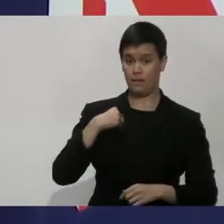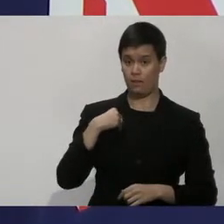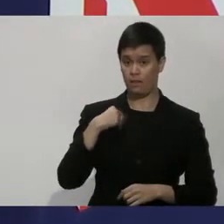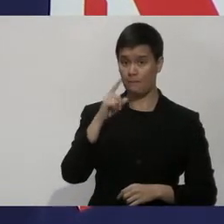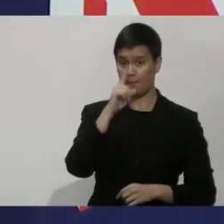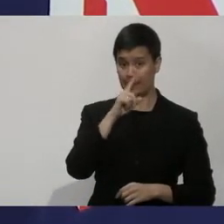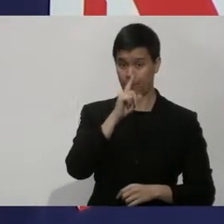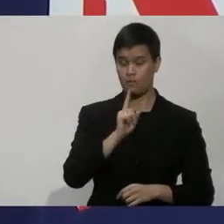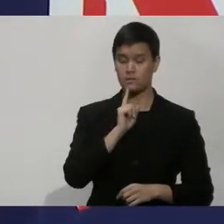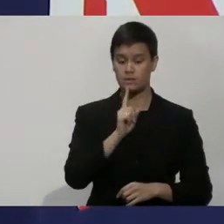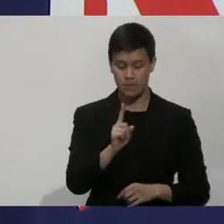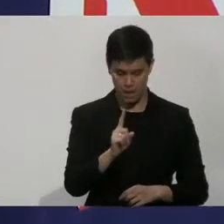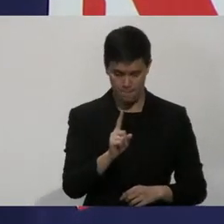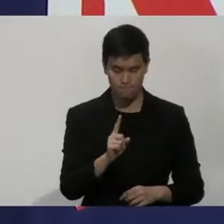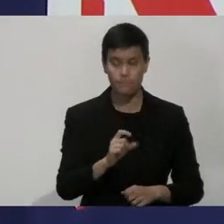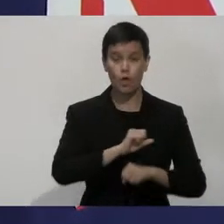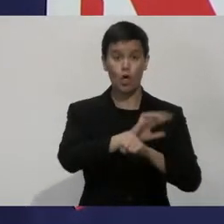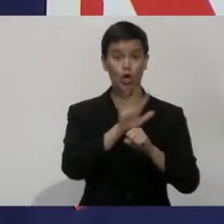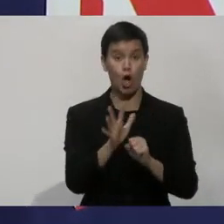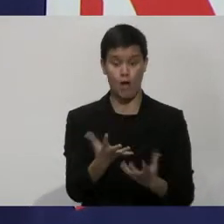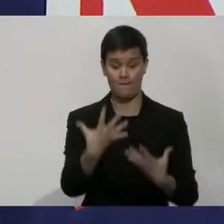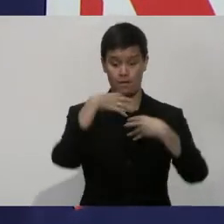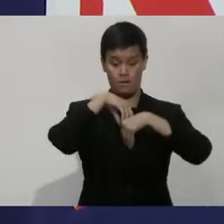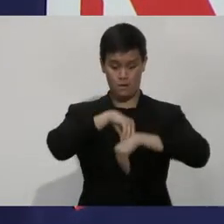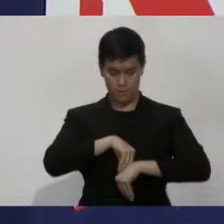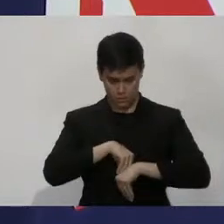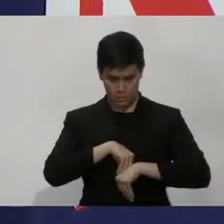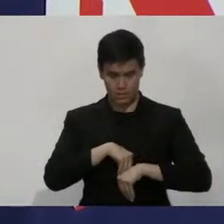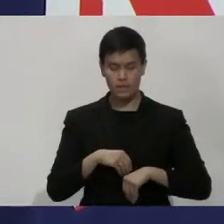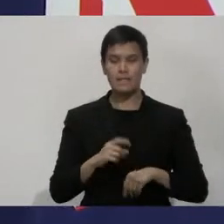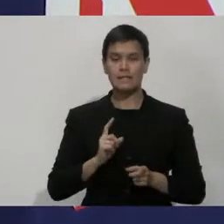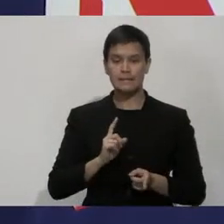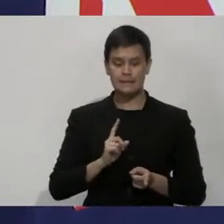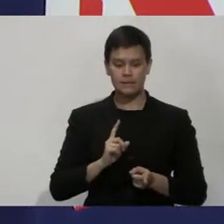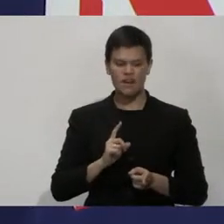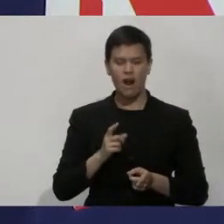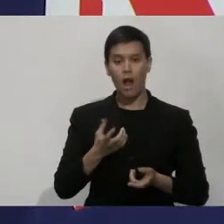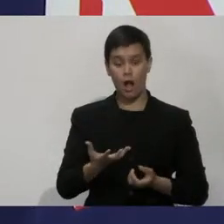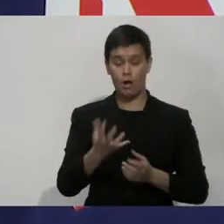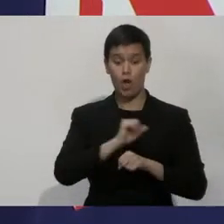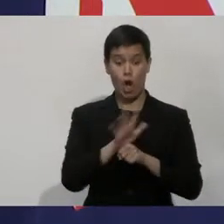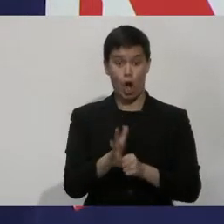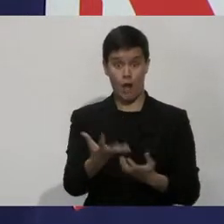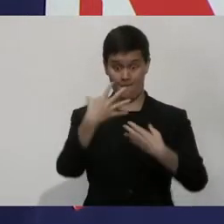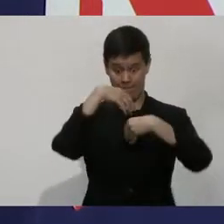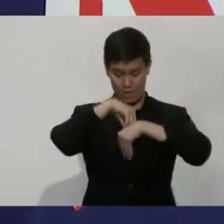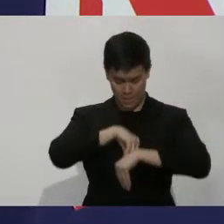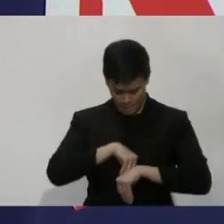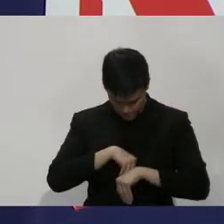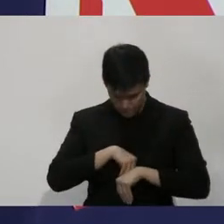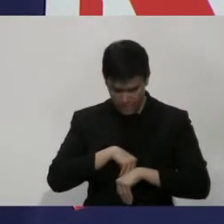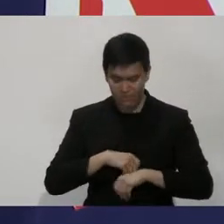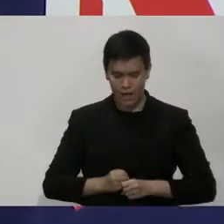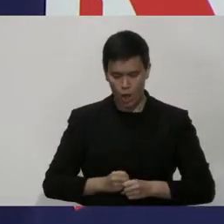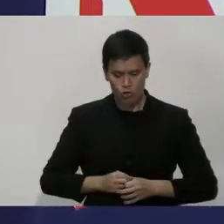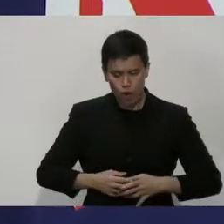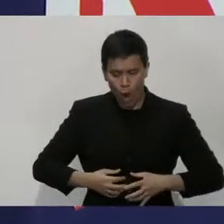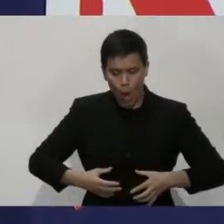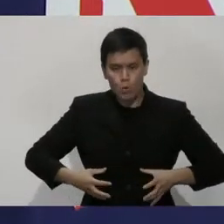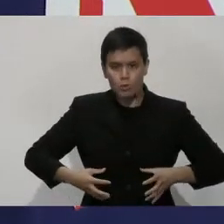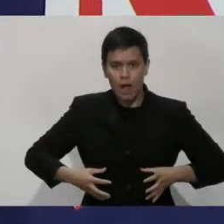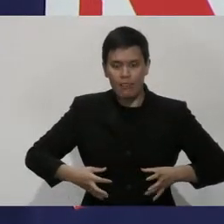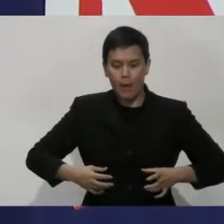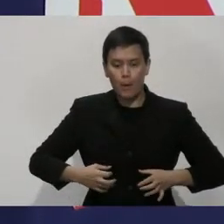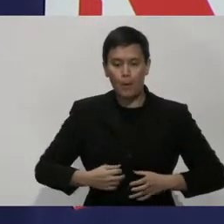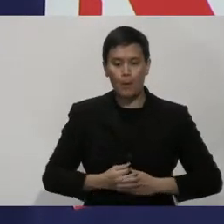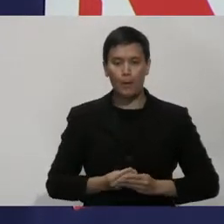load within a person tends to peak on the first day they're symptomatic, which seems to play into your advice that people get tested